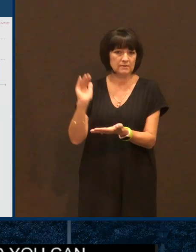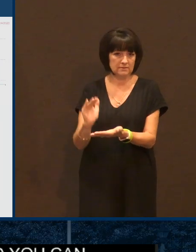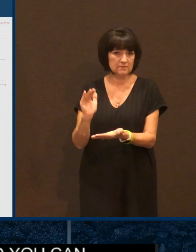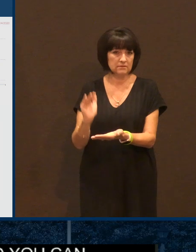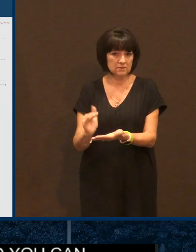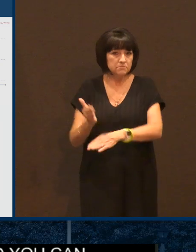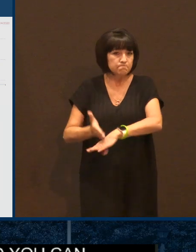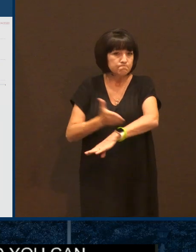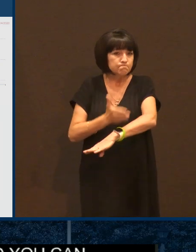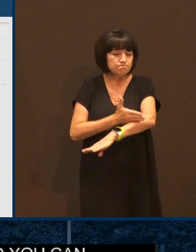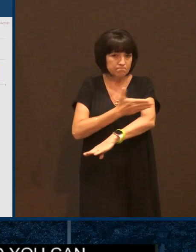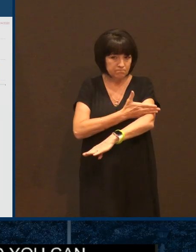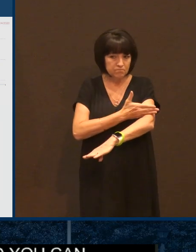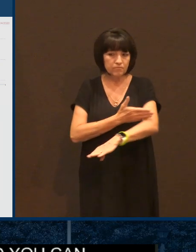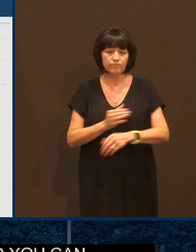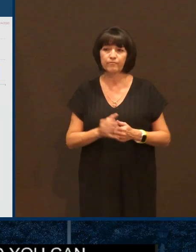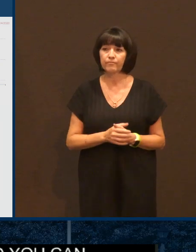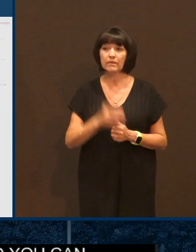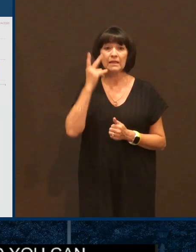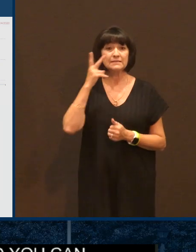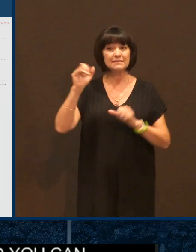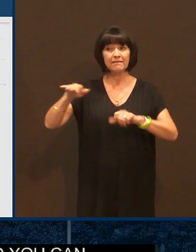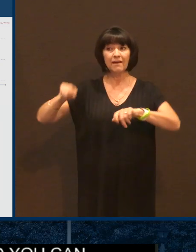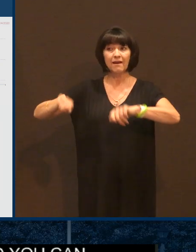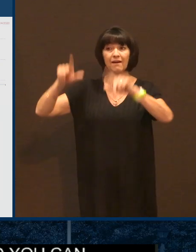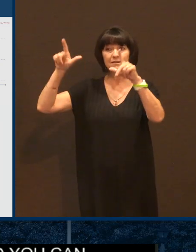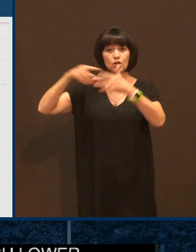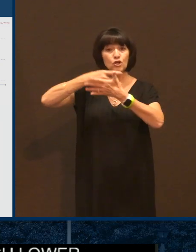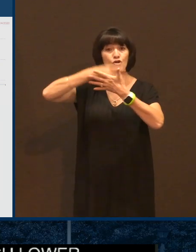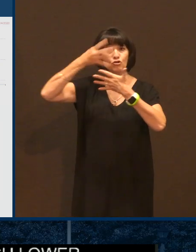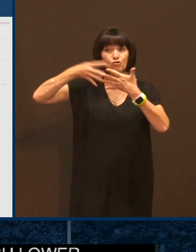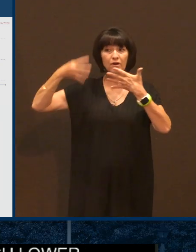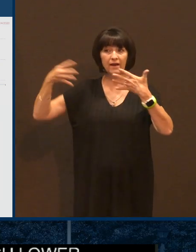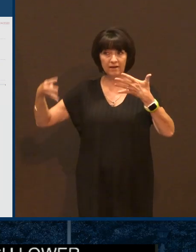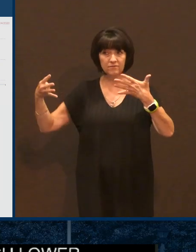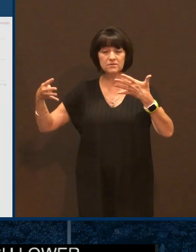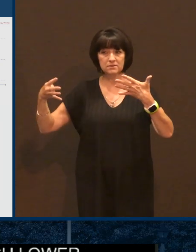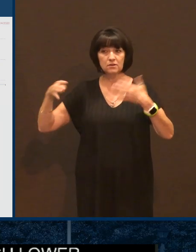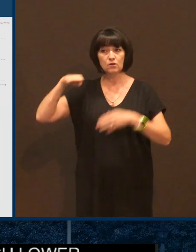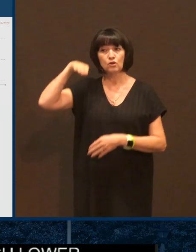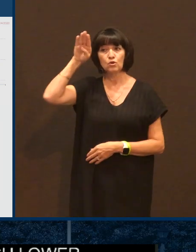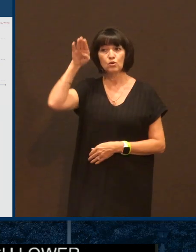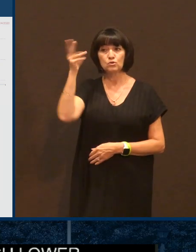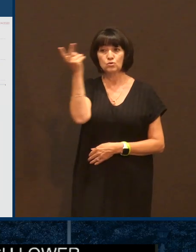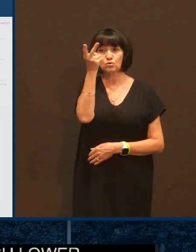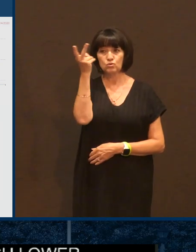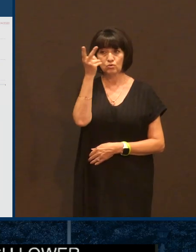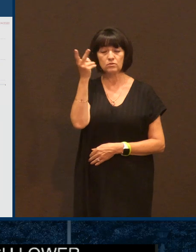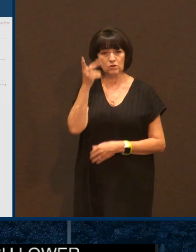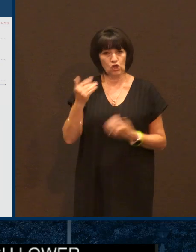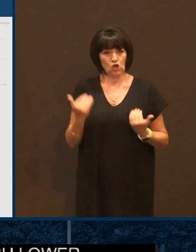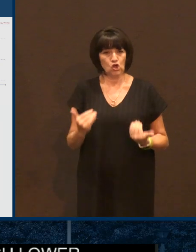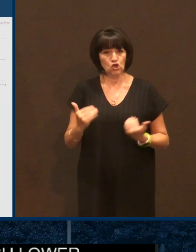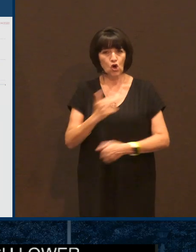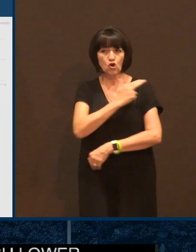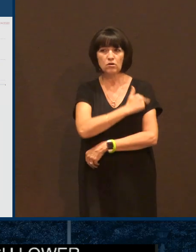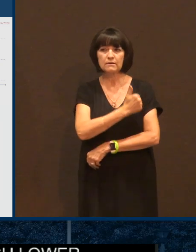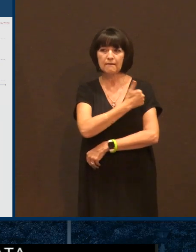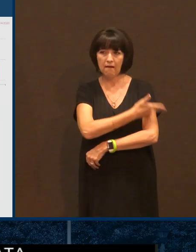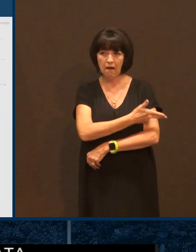which again shows the two top left graphs, declining number of current hospitalizations, pretty